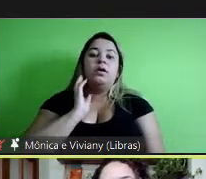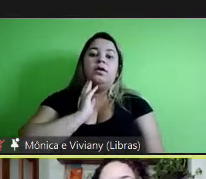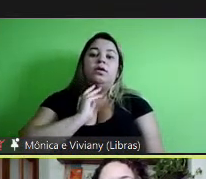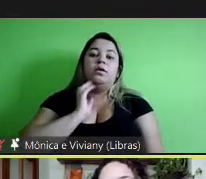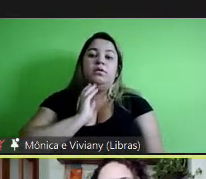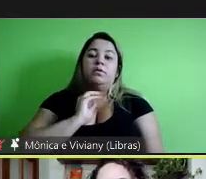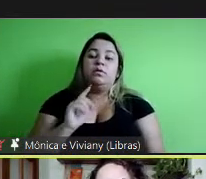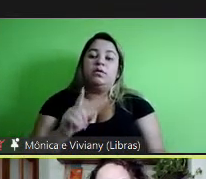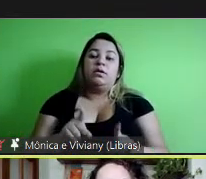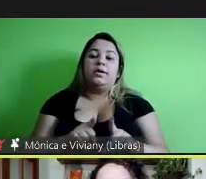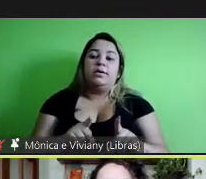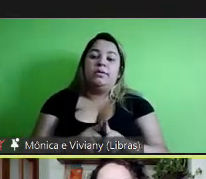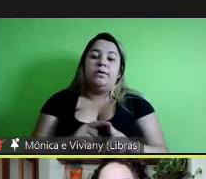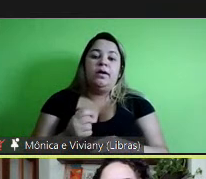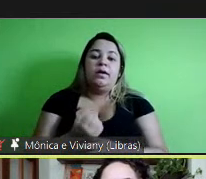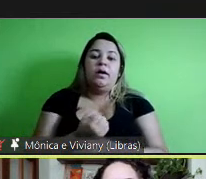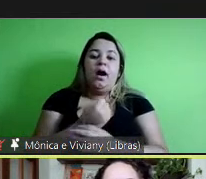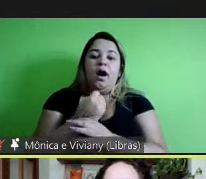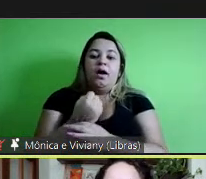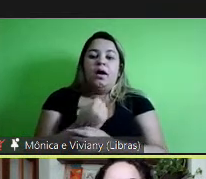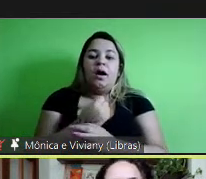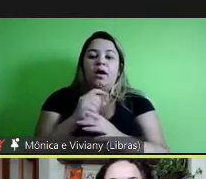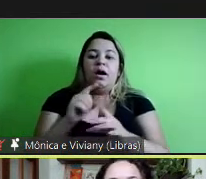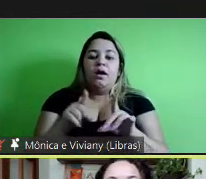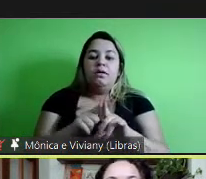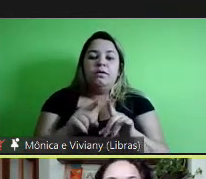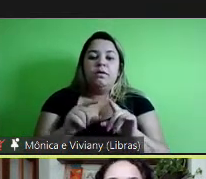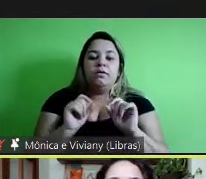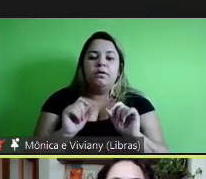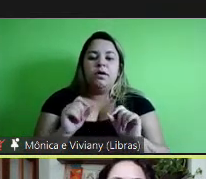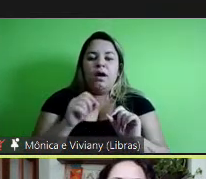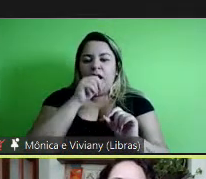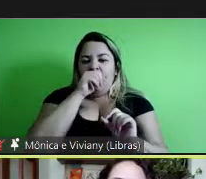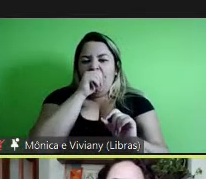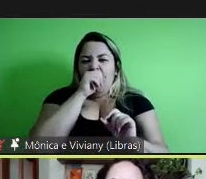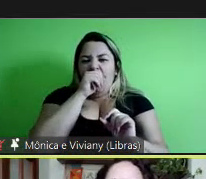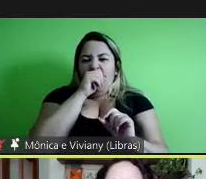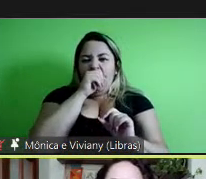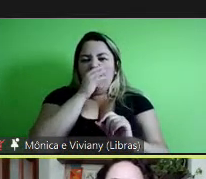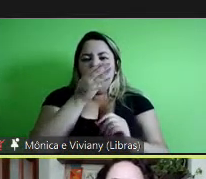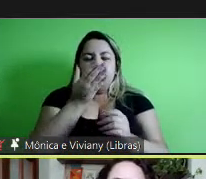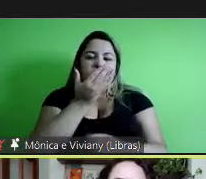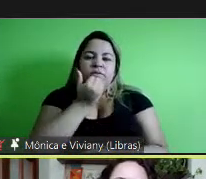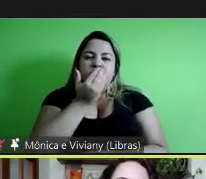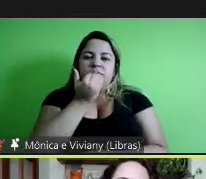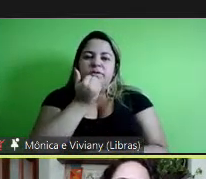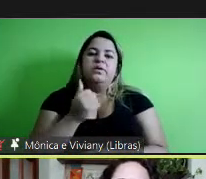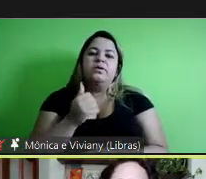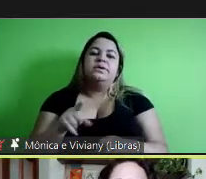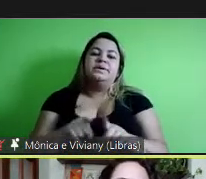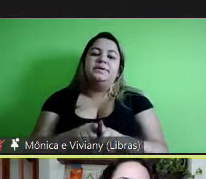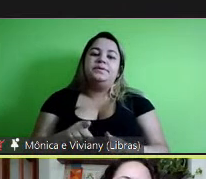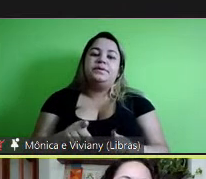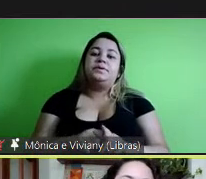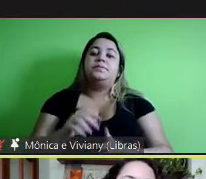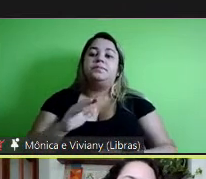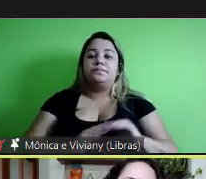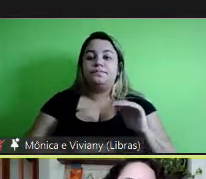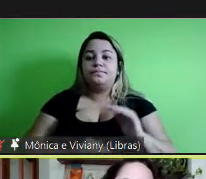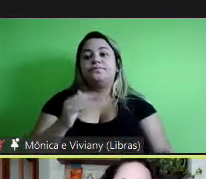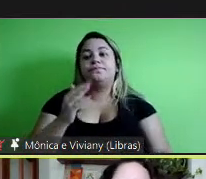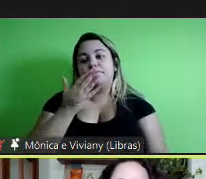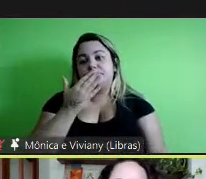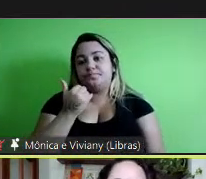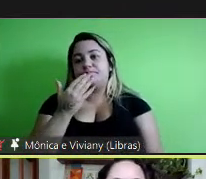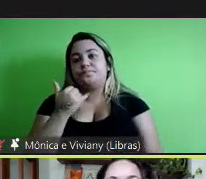is defended that the sustainability of the production processes, the consumption of food through